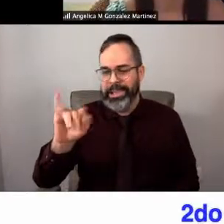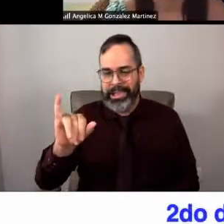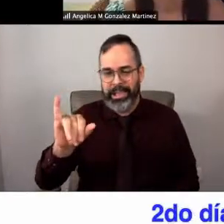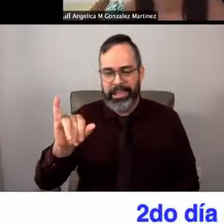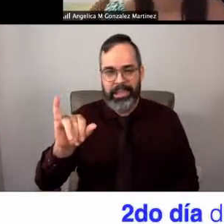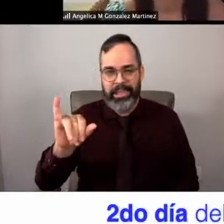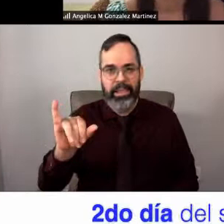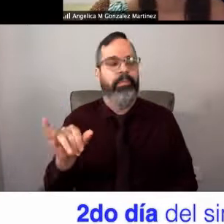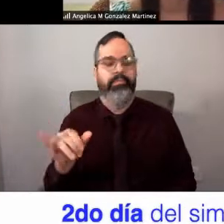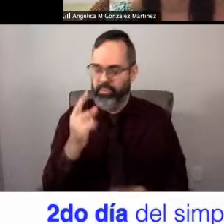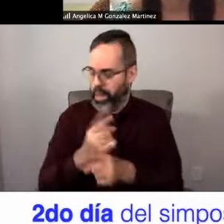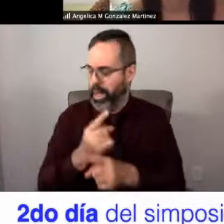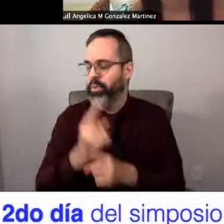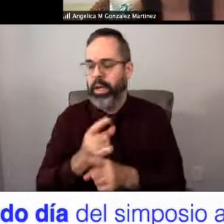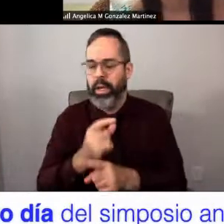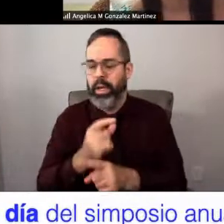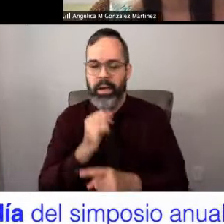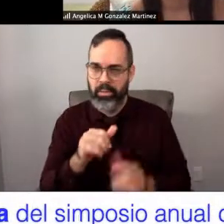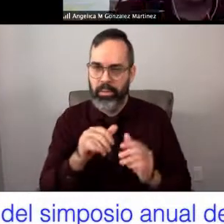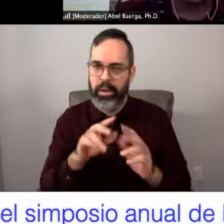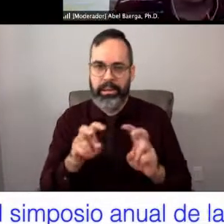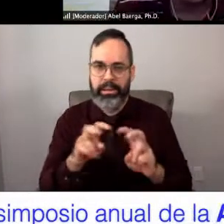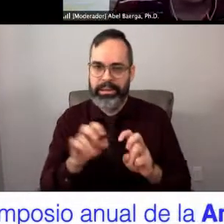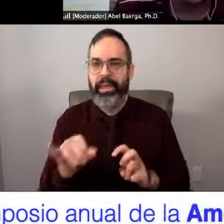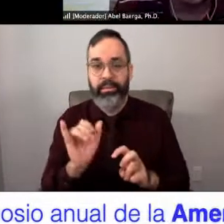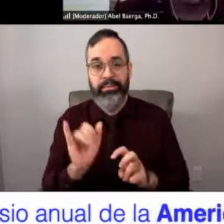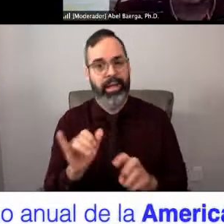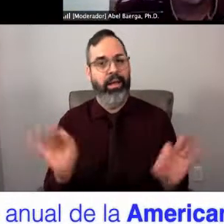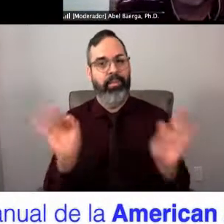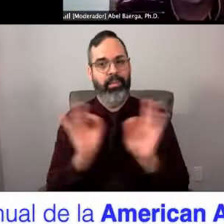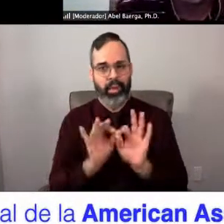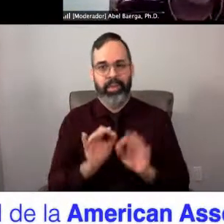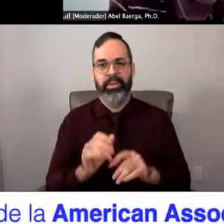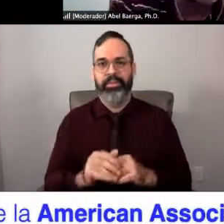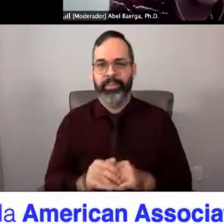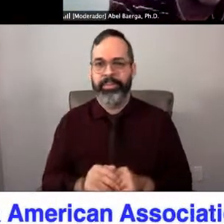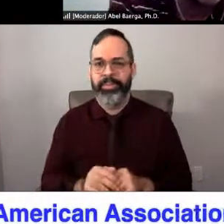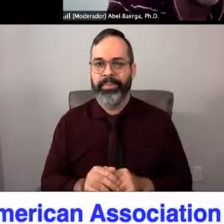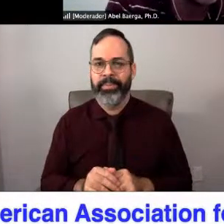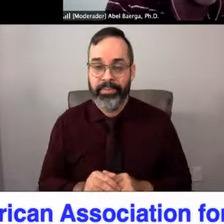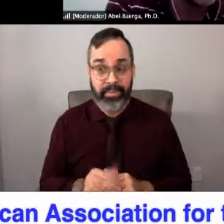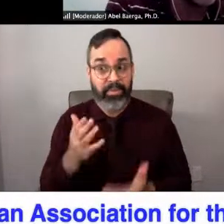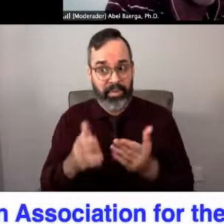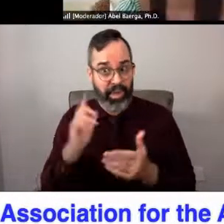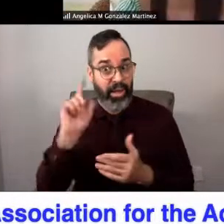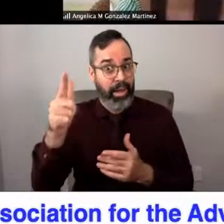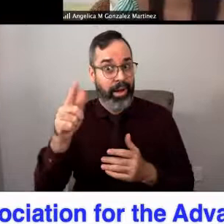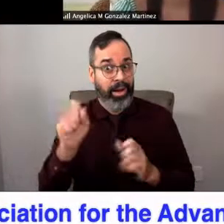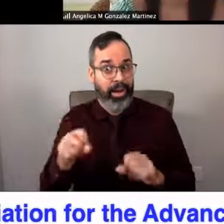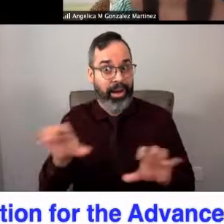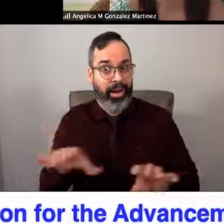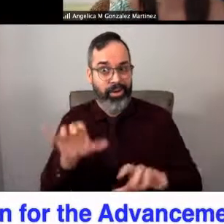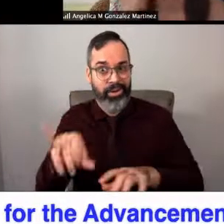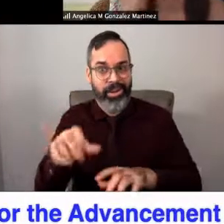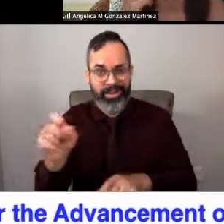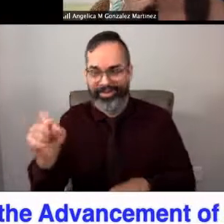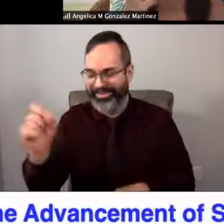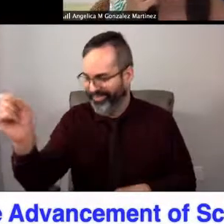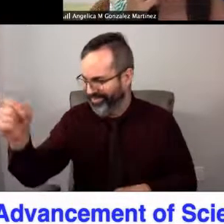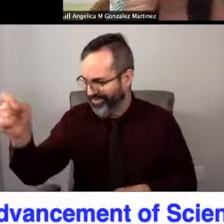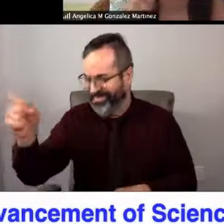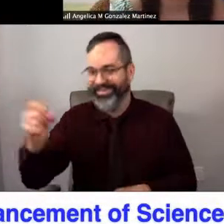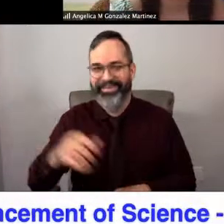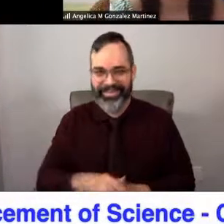Exactly. Okay. I see. So that's important. You Yes. will do that at some point. Yes, that's good. Yes.